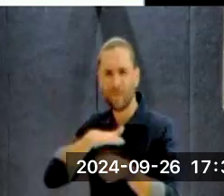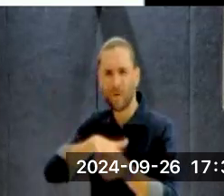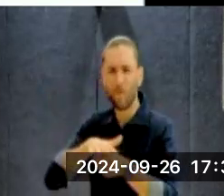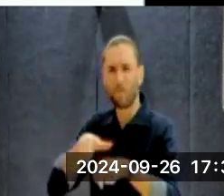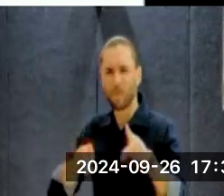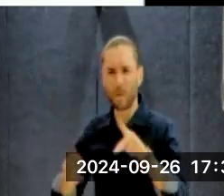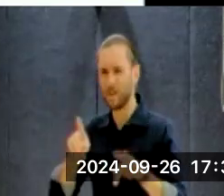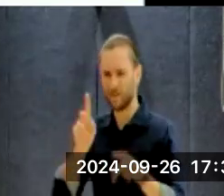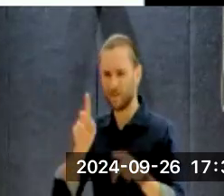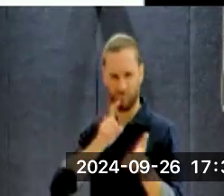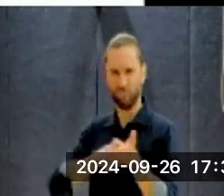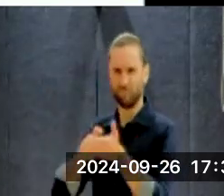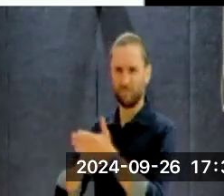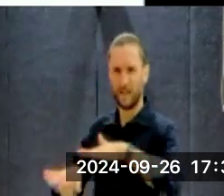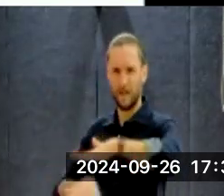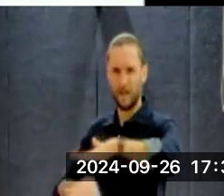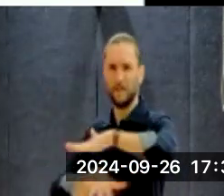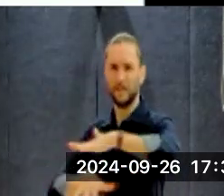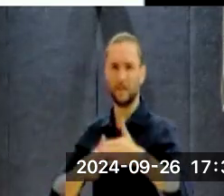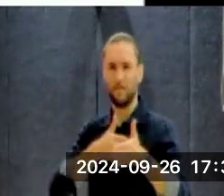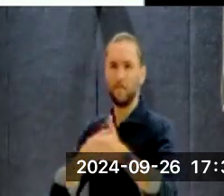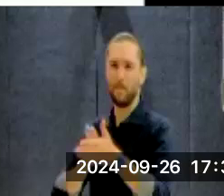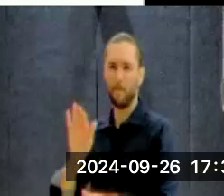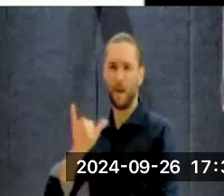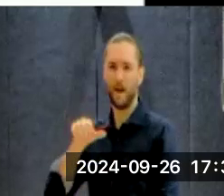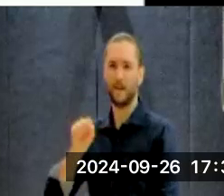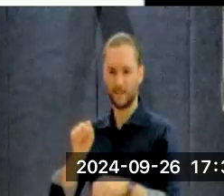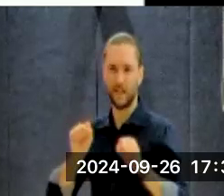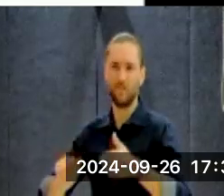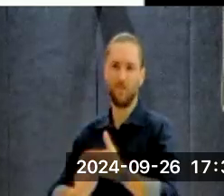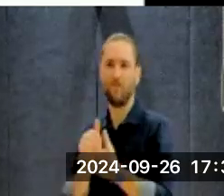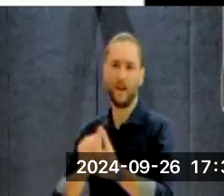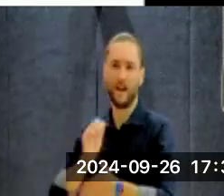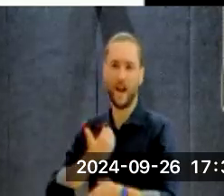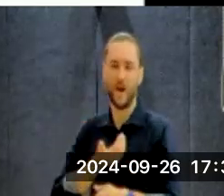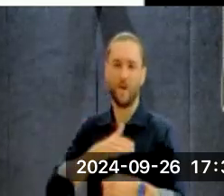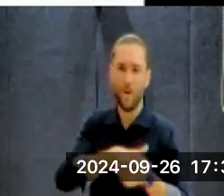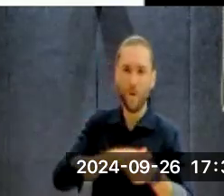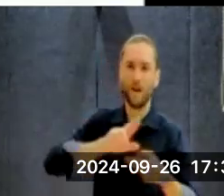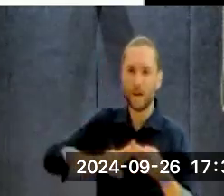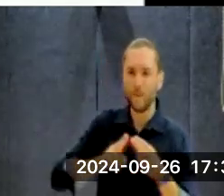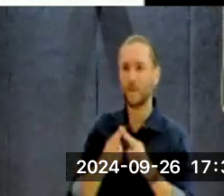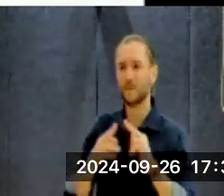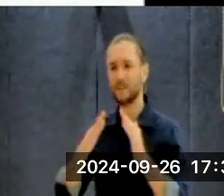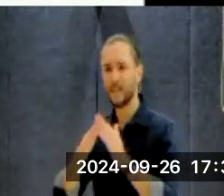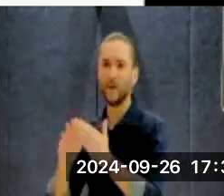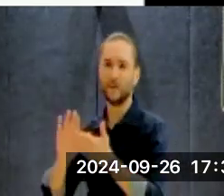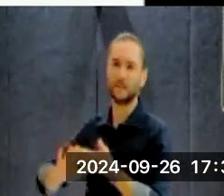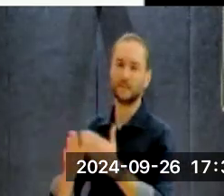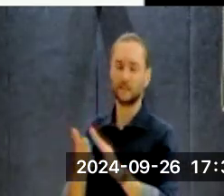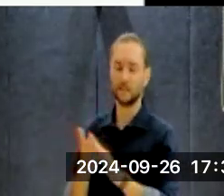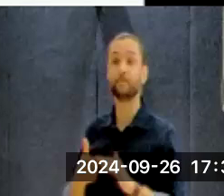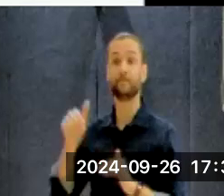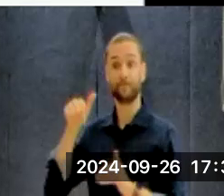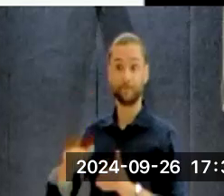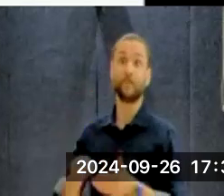are a dangerous threat to the safety and civility of our neighborhoods, towns, and cities. Since its inception, United Against Hate Week has spread